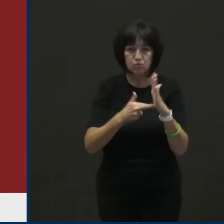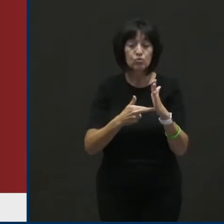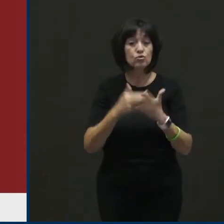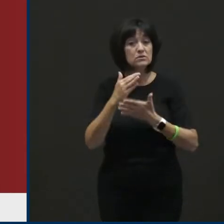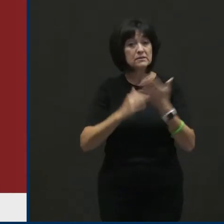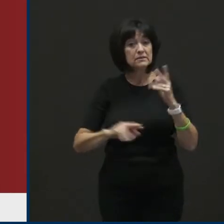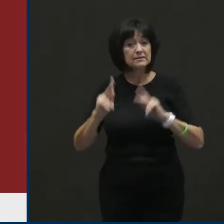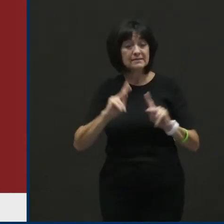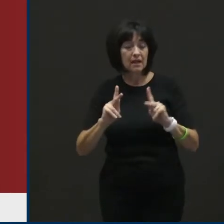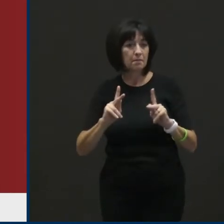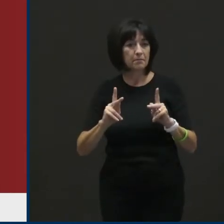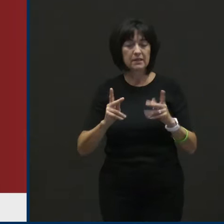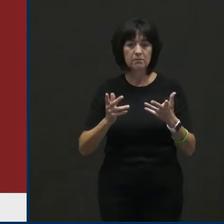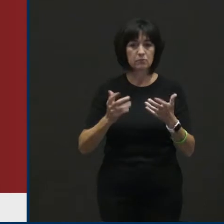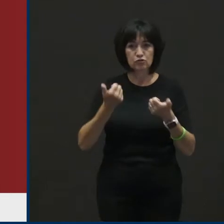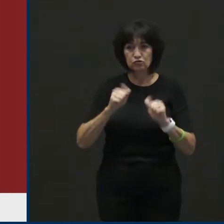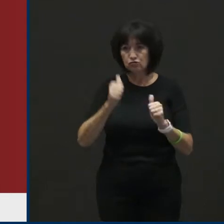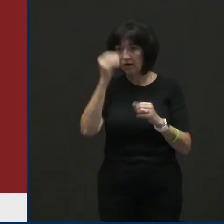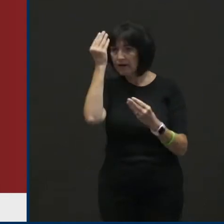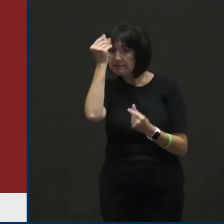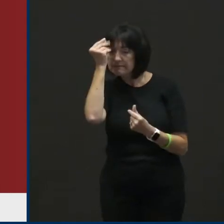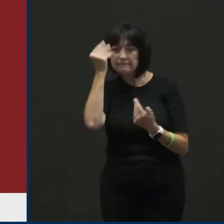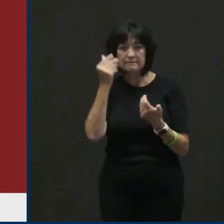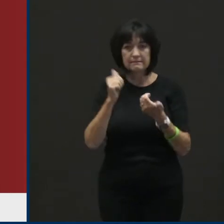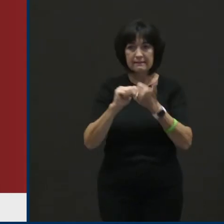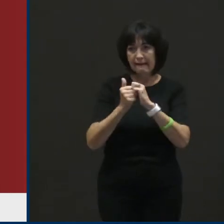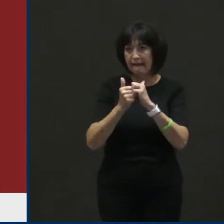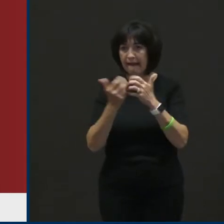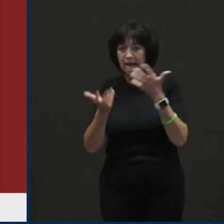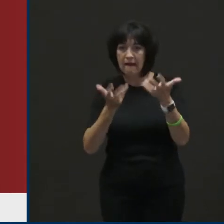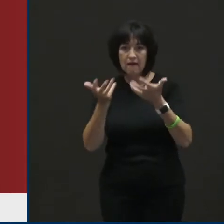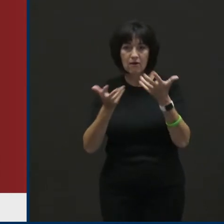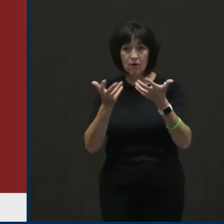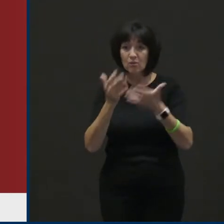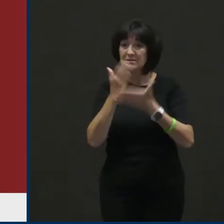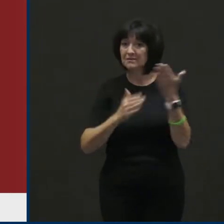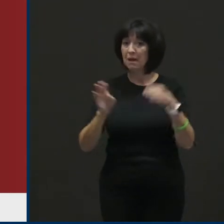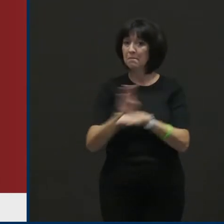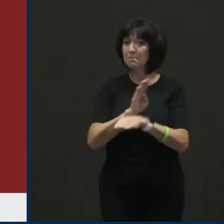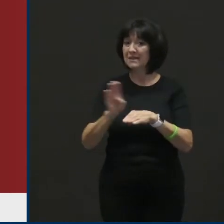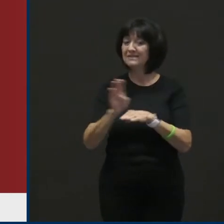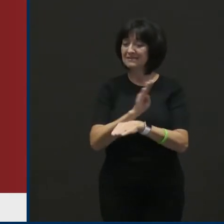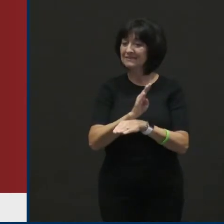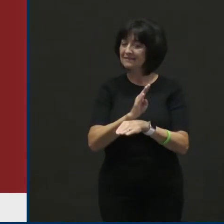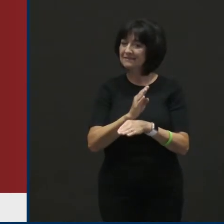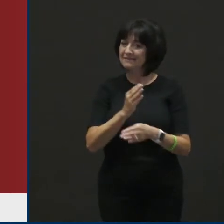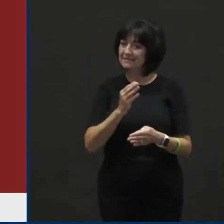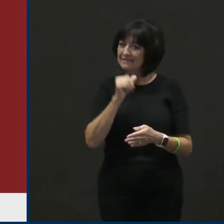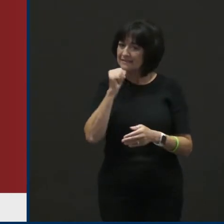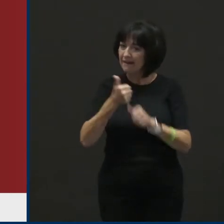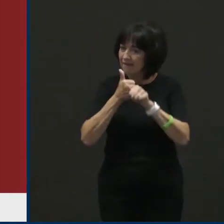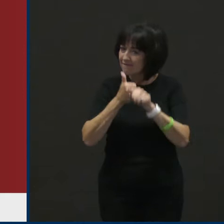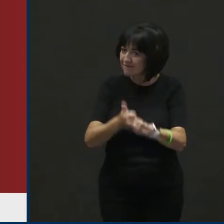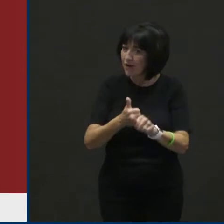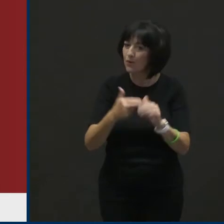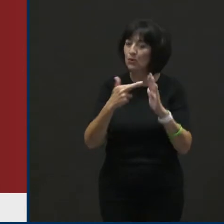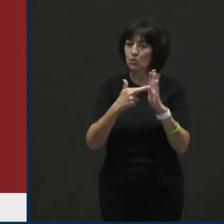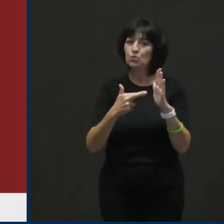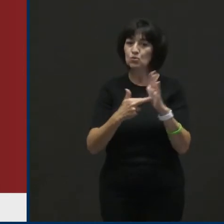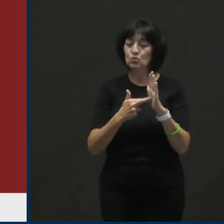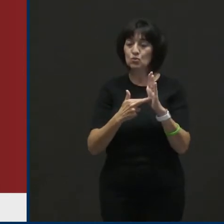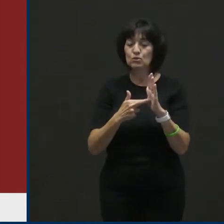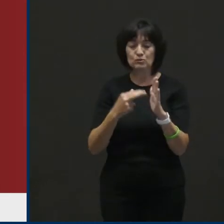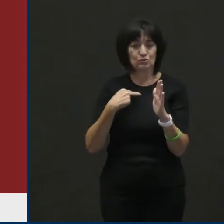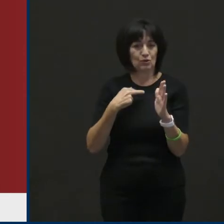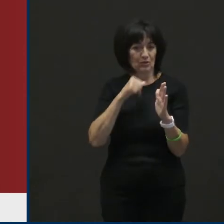of businesses that maybe aren't following the rules, as I said a minute ago. And so they're a great partner.